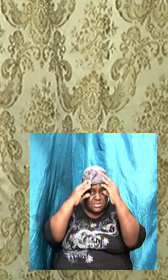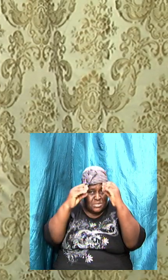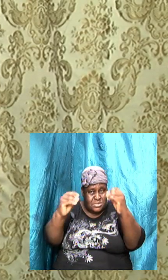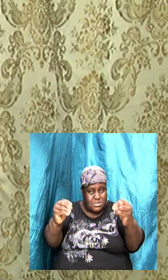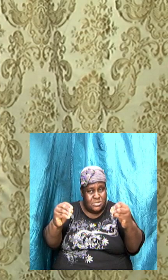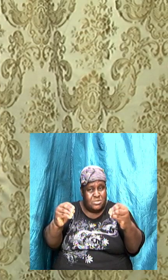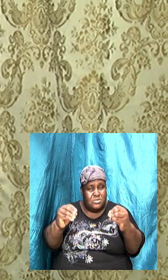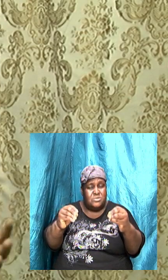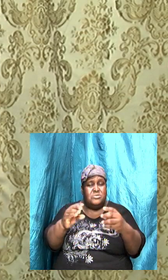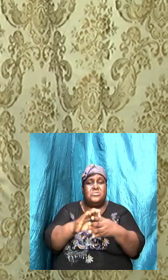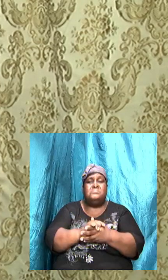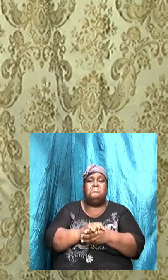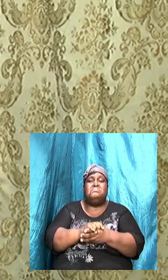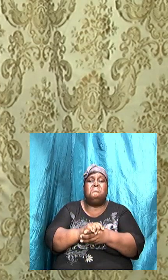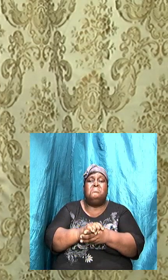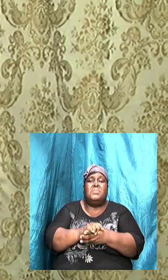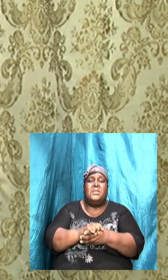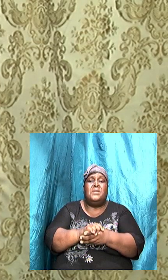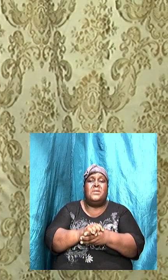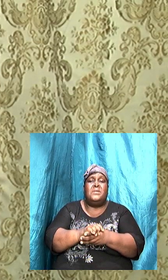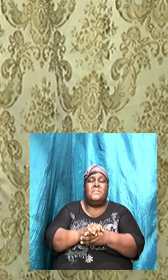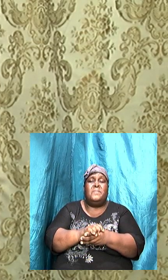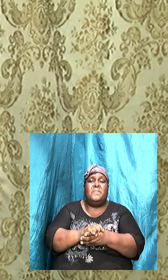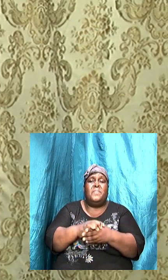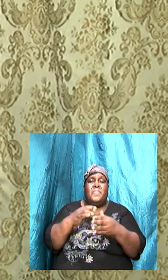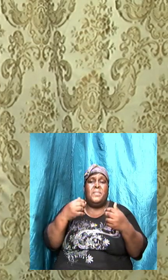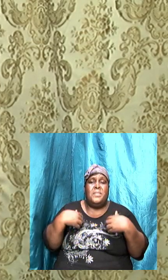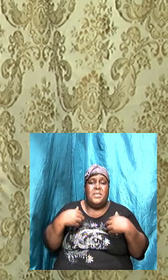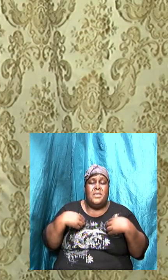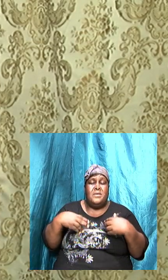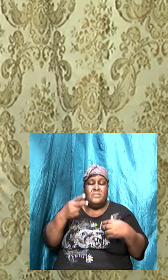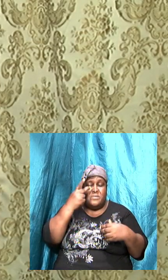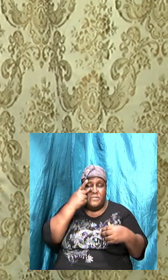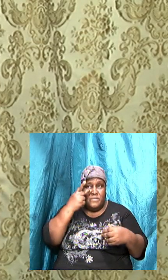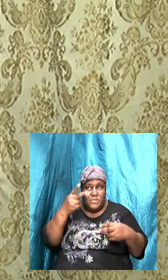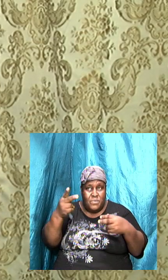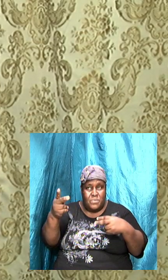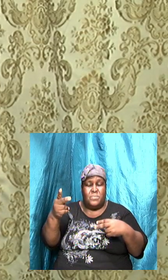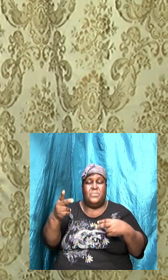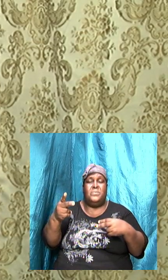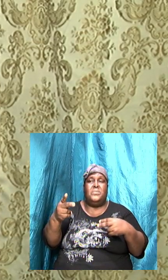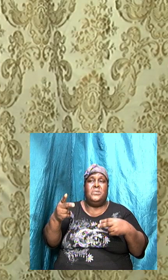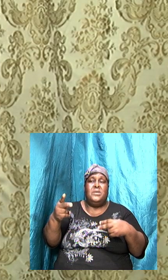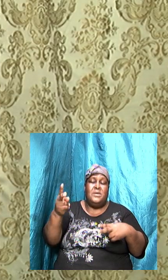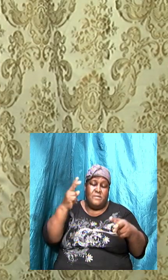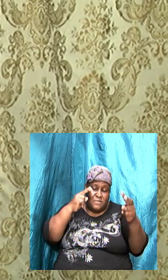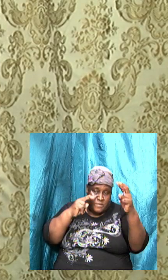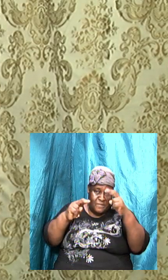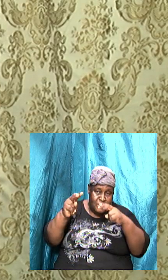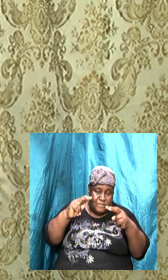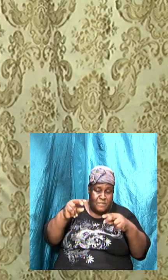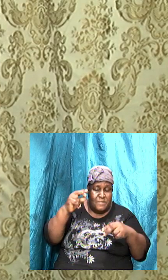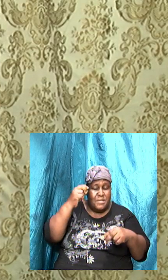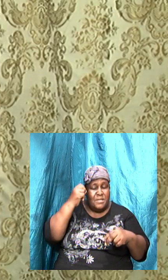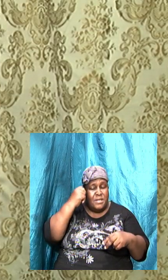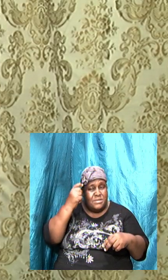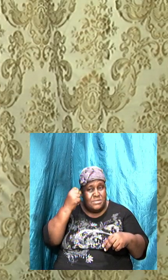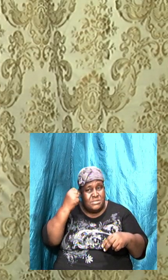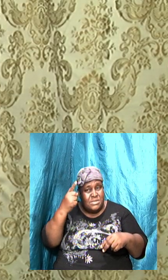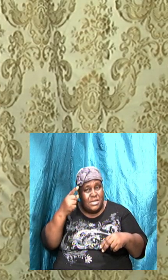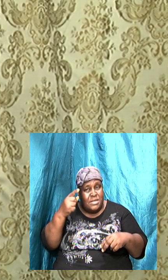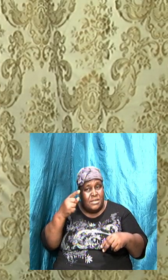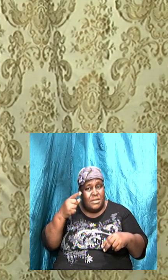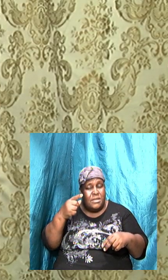have a snapshot of the Christ of Revelation. The book, or the